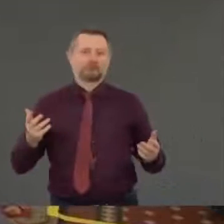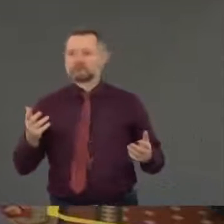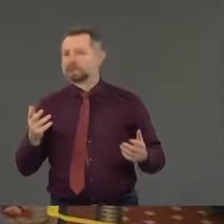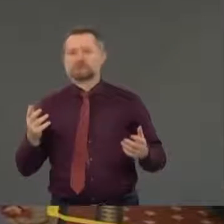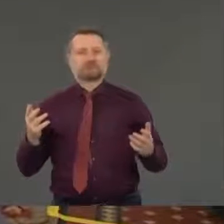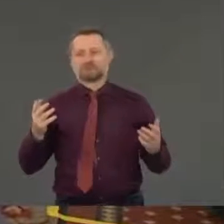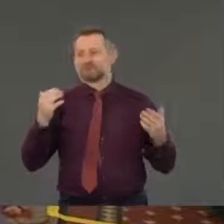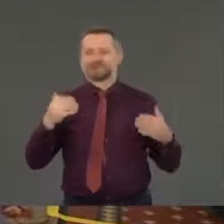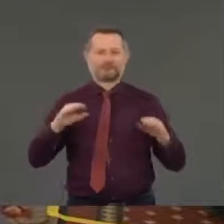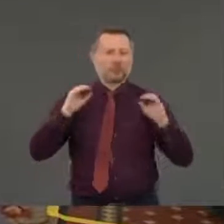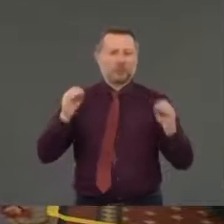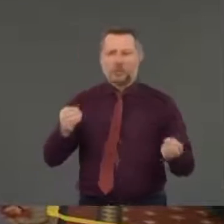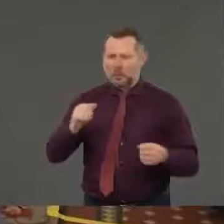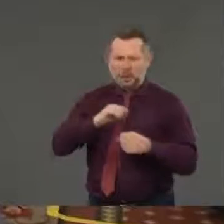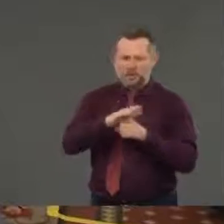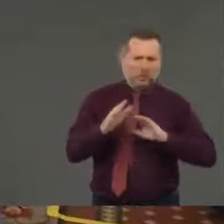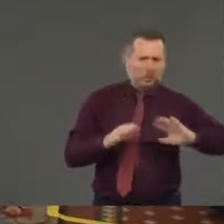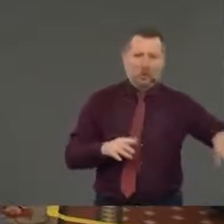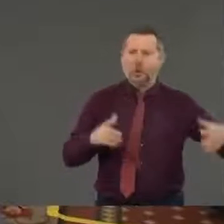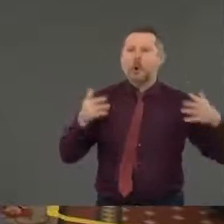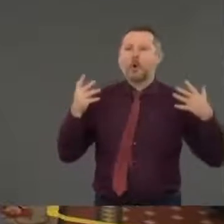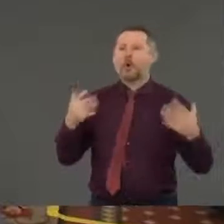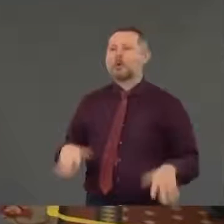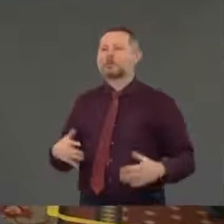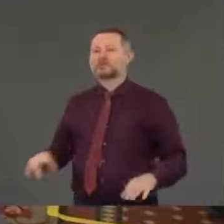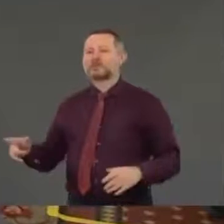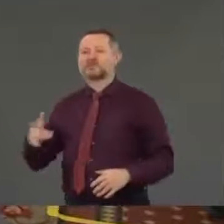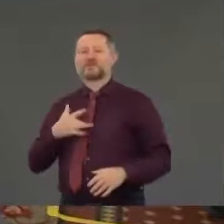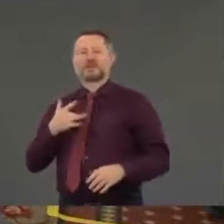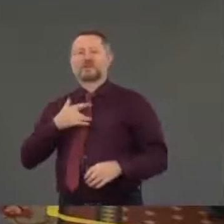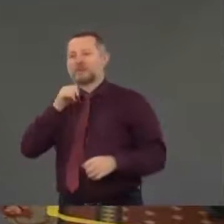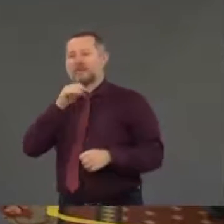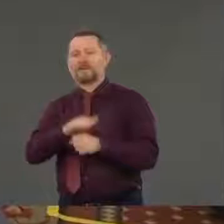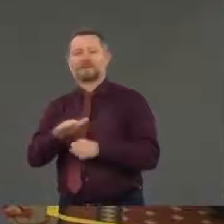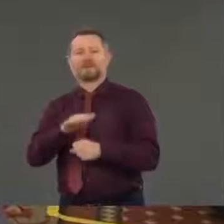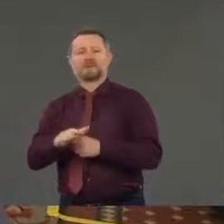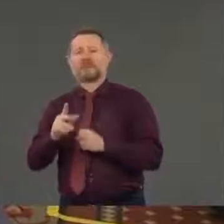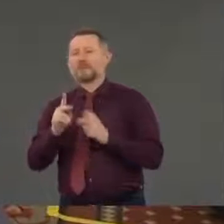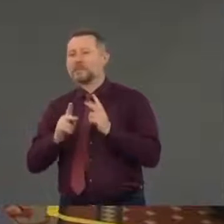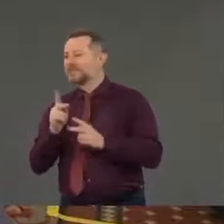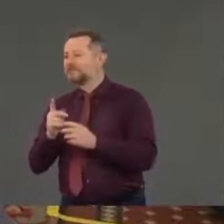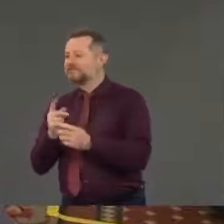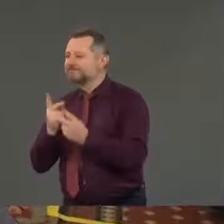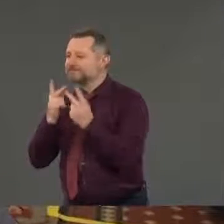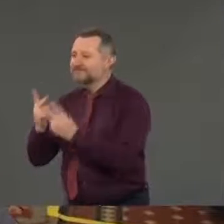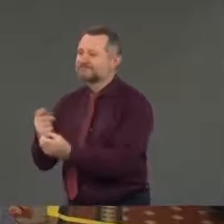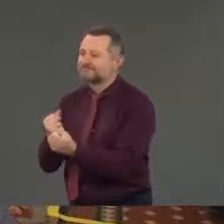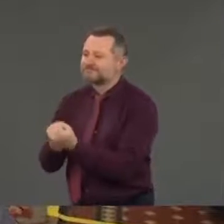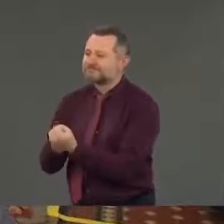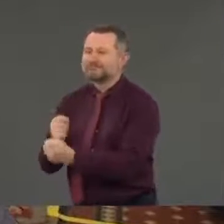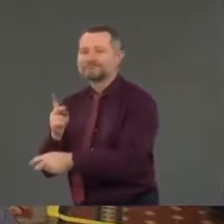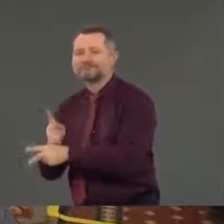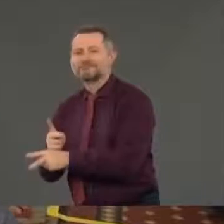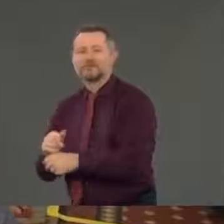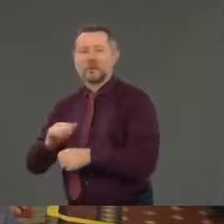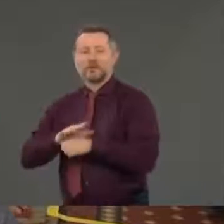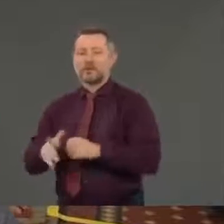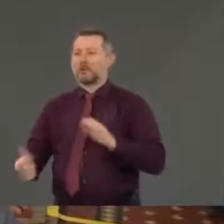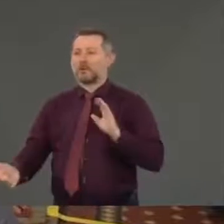have issues with not caring for the people in these homes. So if we are to fall back and